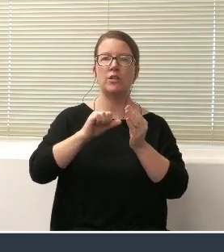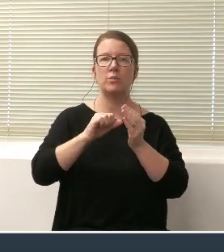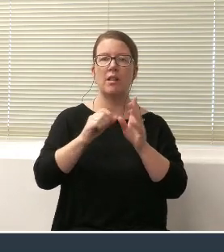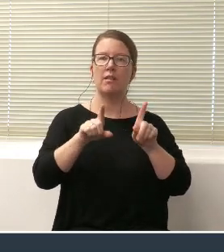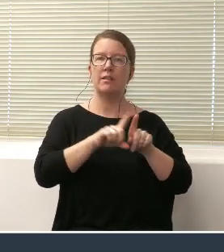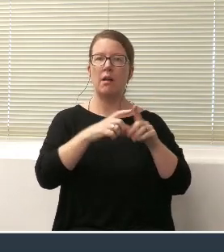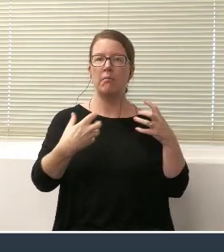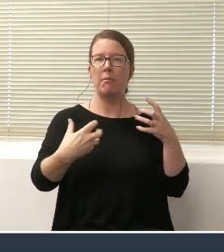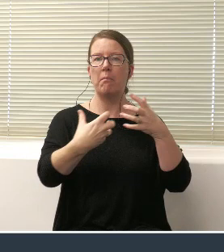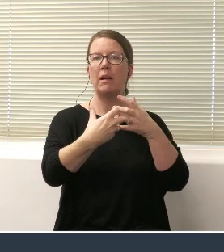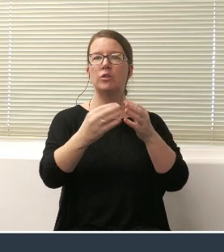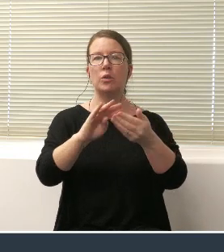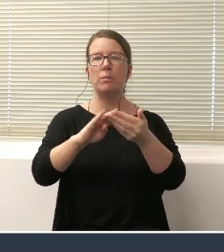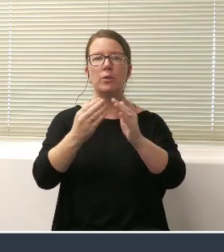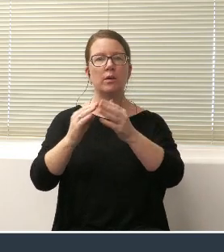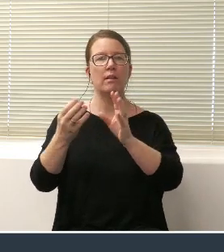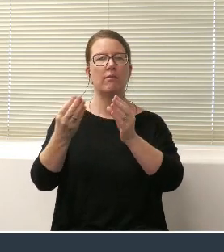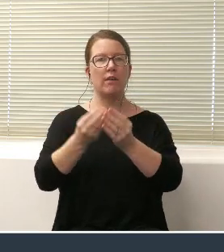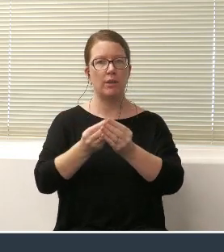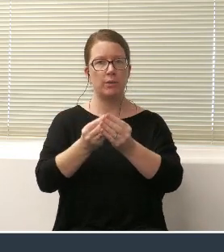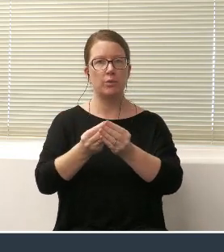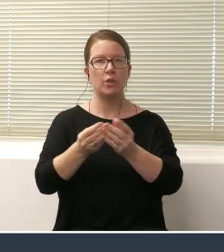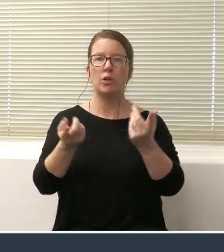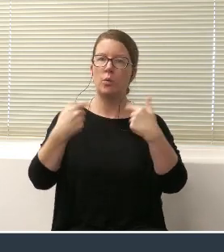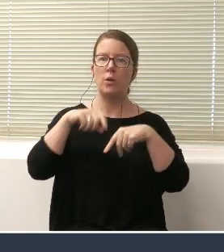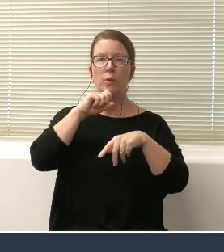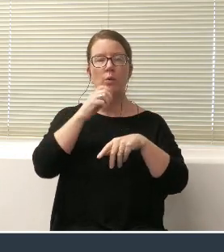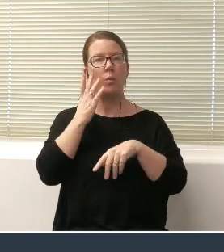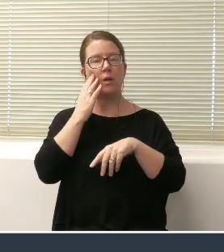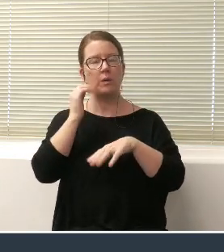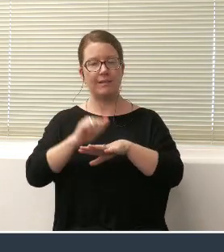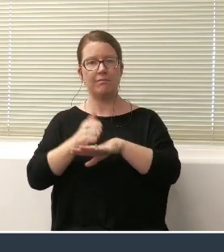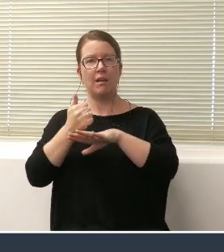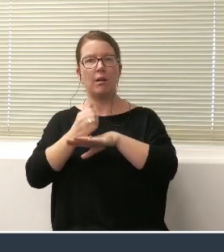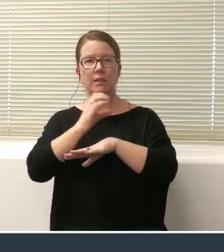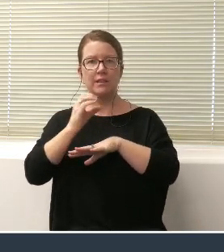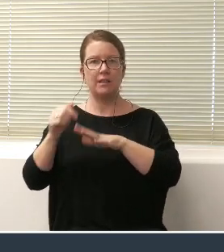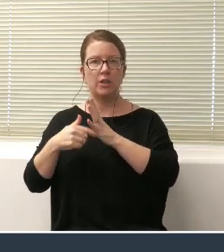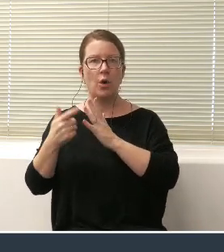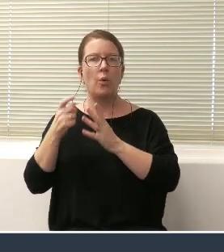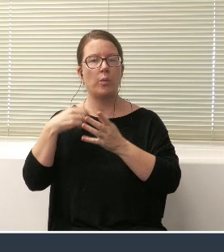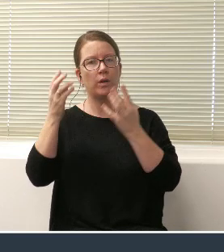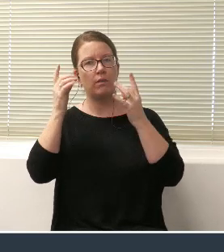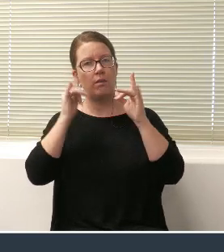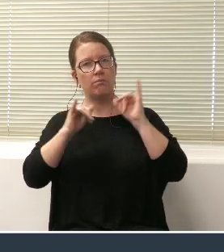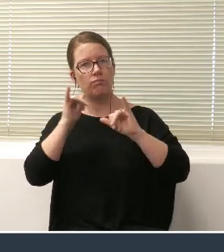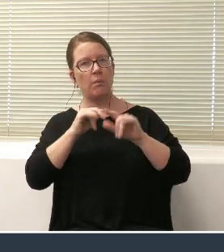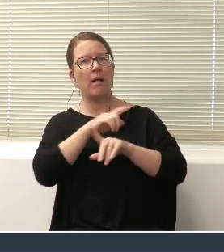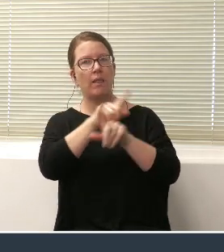community in which it operates, and so that is something that would be part of the consideration for setting up any activities for the CCTO.